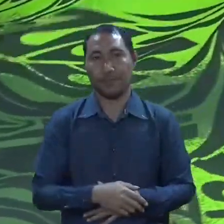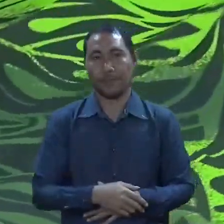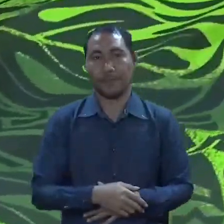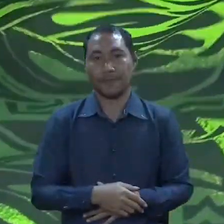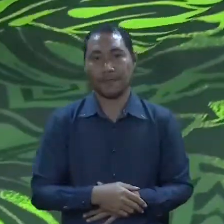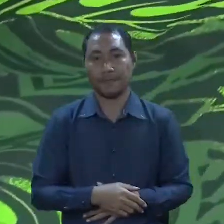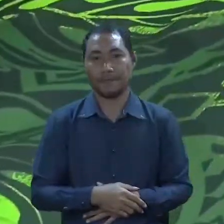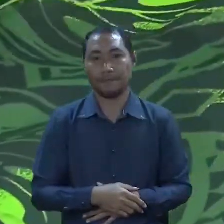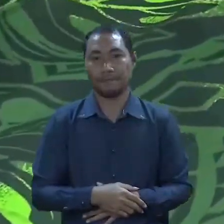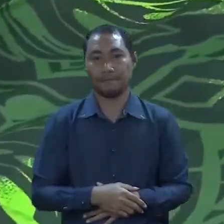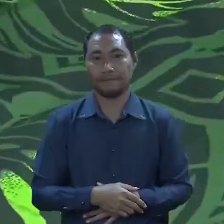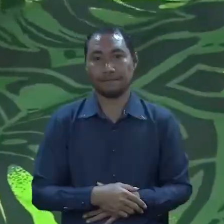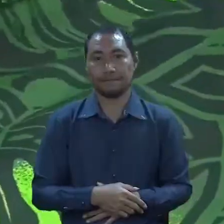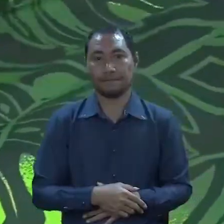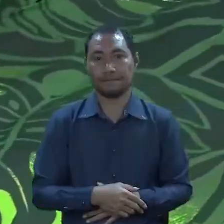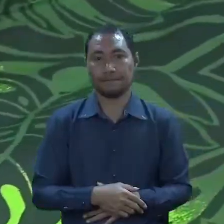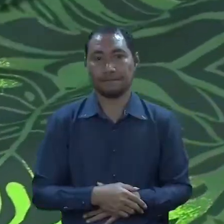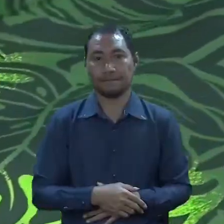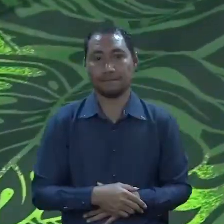All the way through.